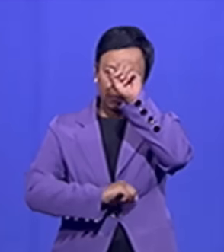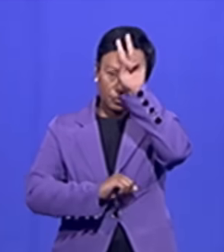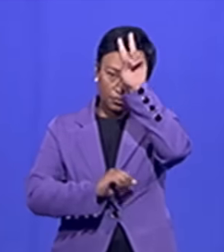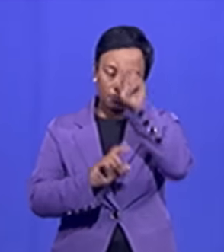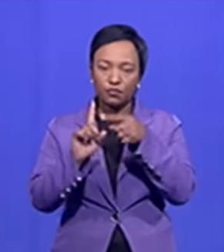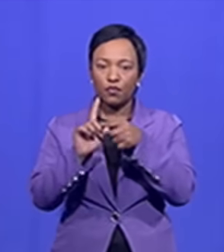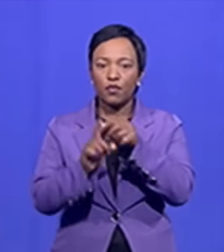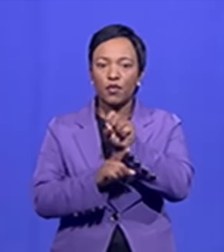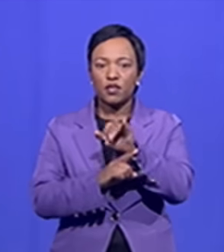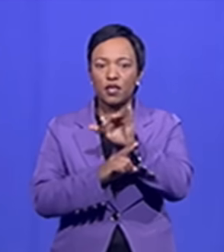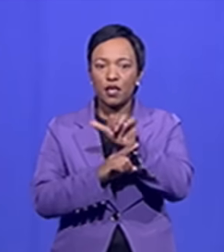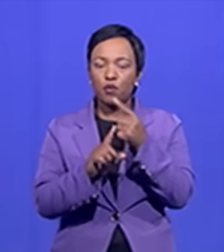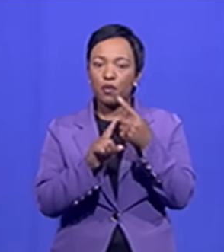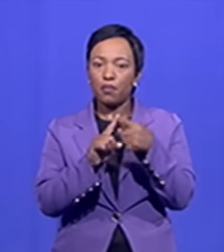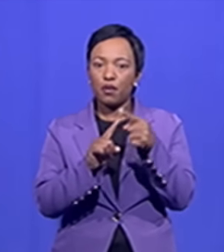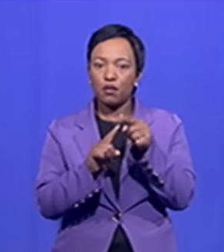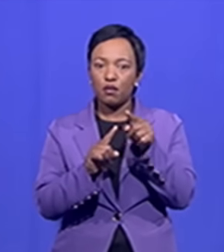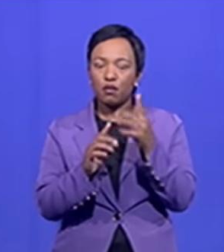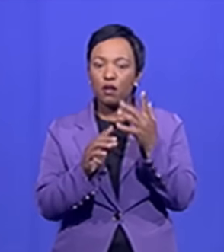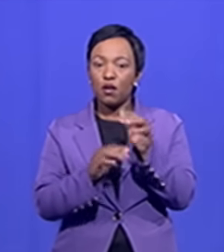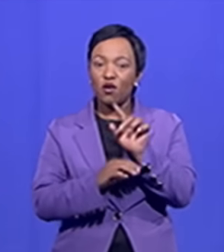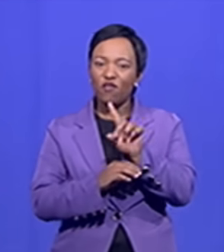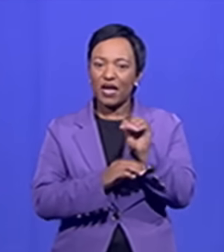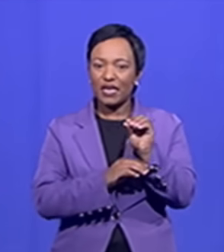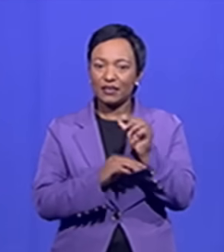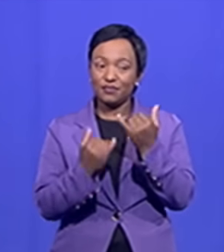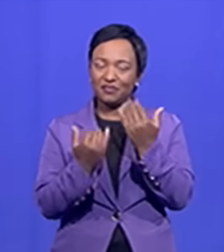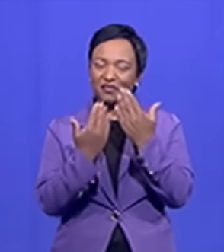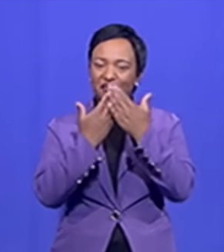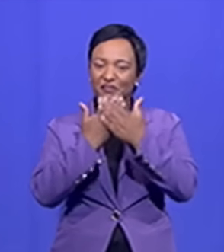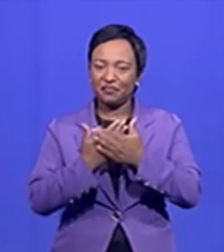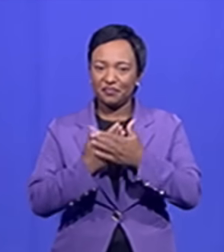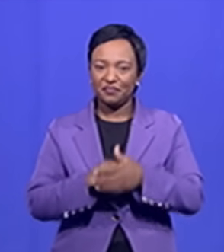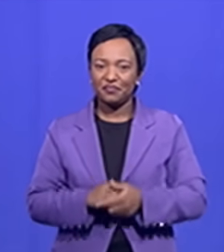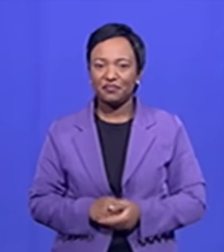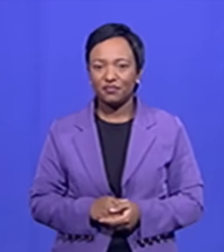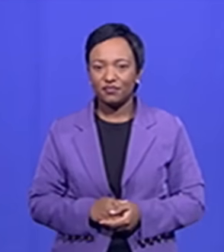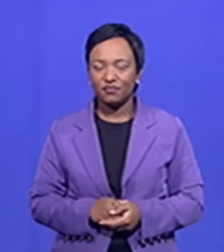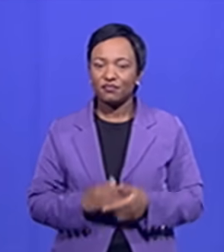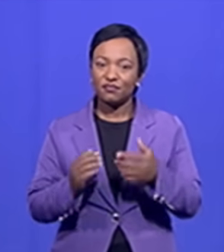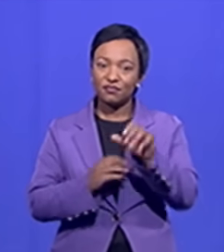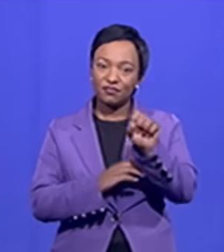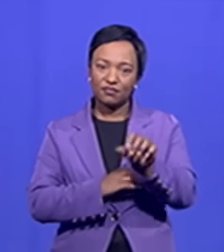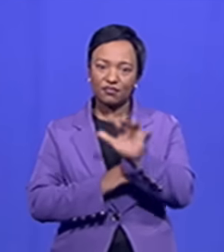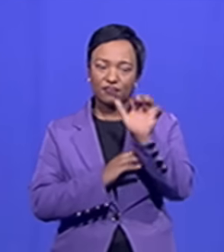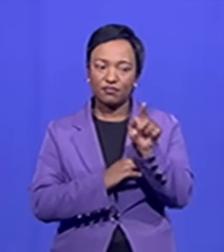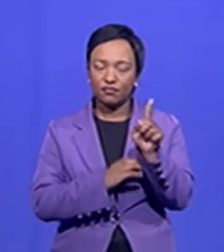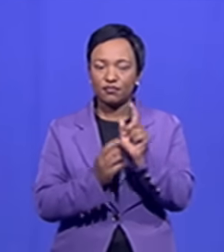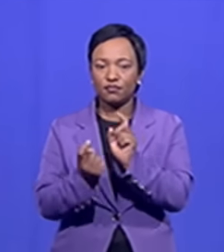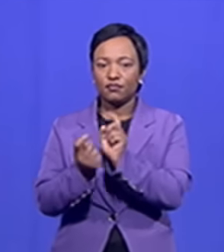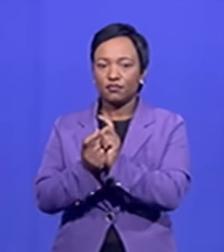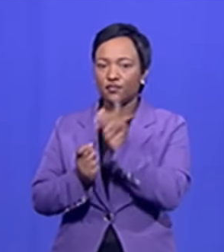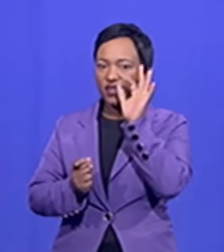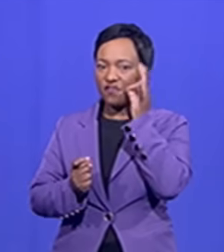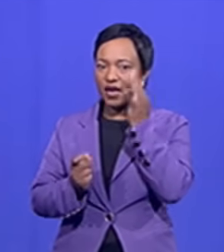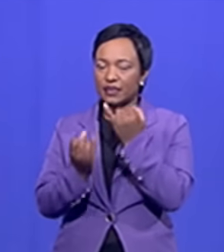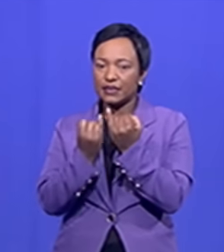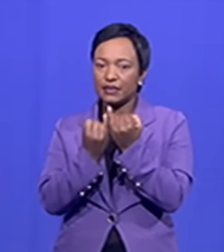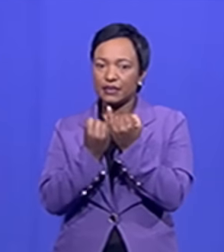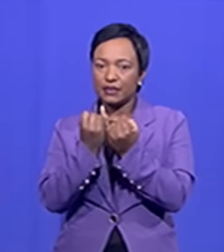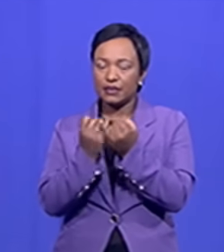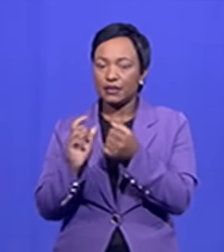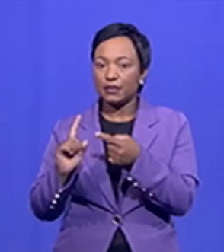Kolisi o tla bapala papadi ya hae ya teko ya bolekgolo phirimaneng enang. Afrika Borwa e teana le France papading ya teko